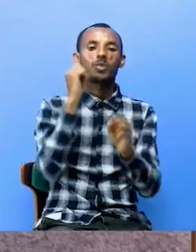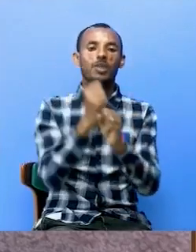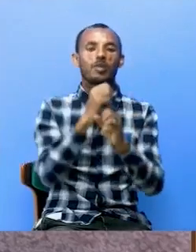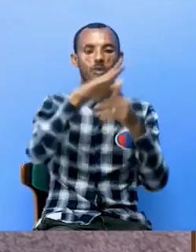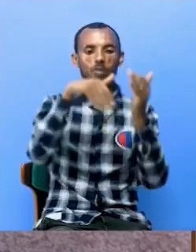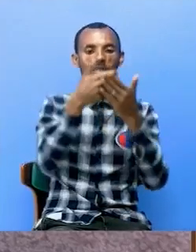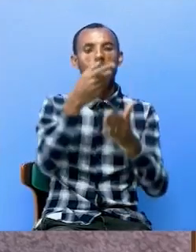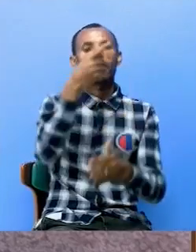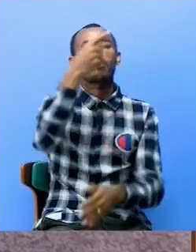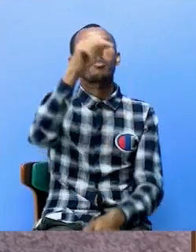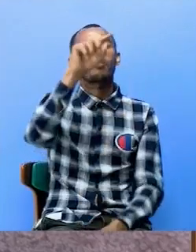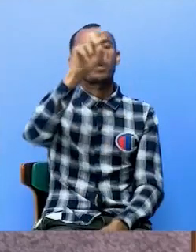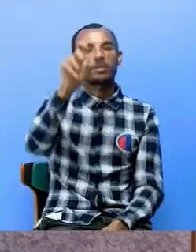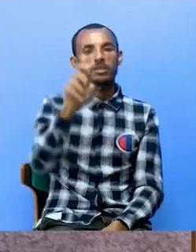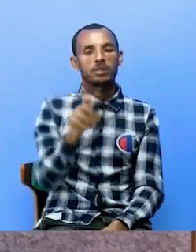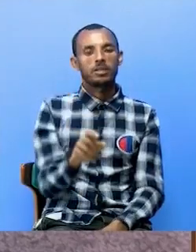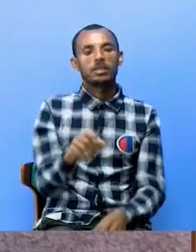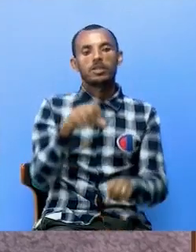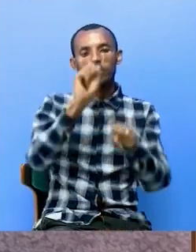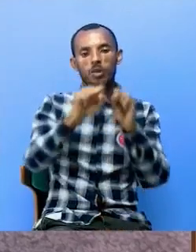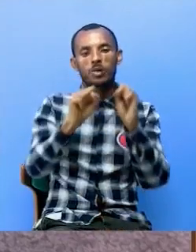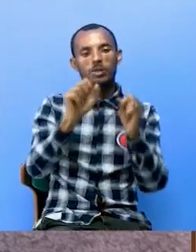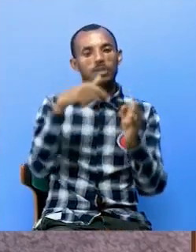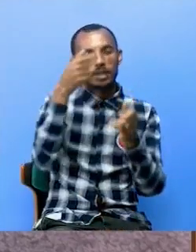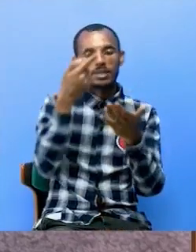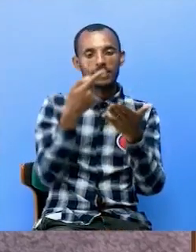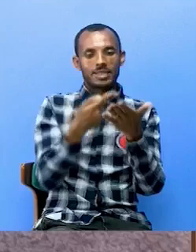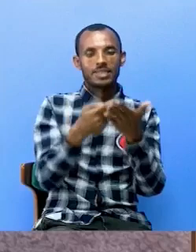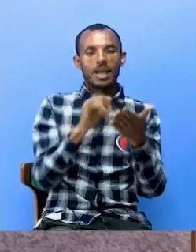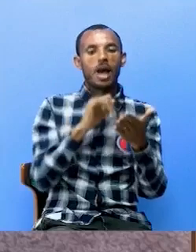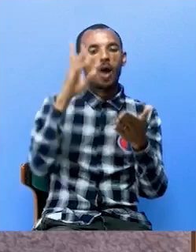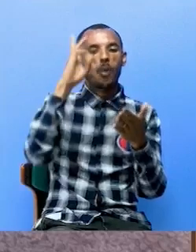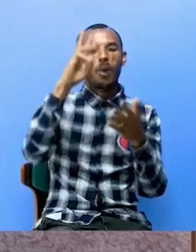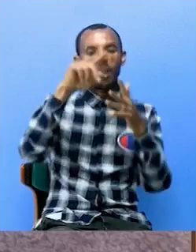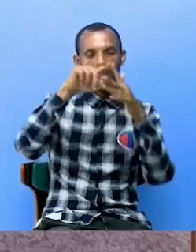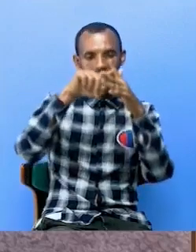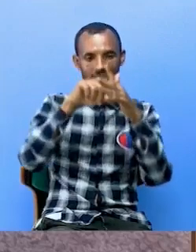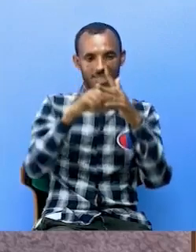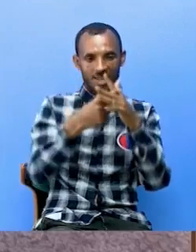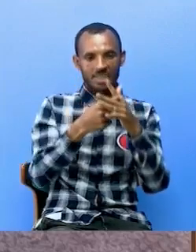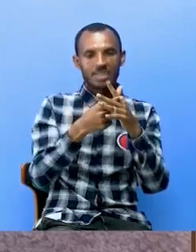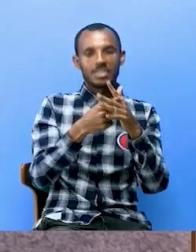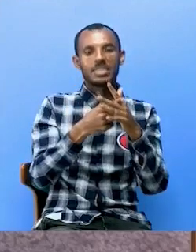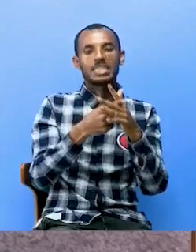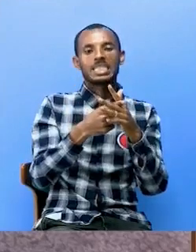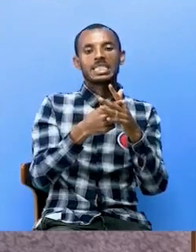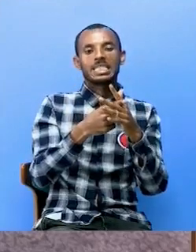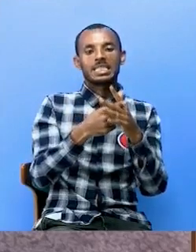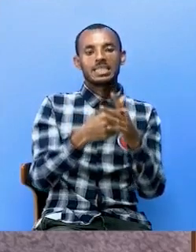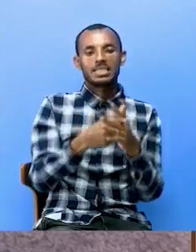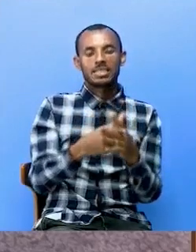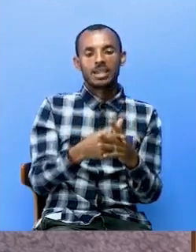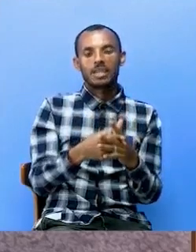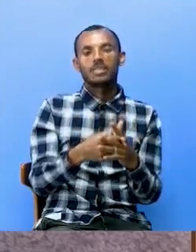questions. So saying this, I will start the present lesson,